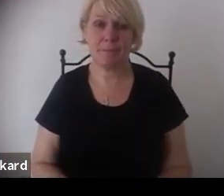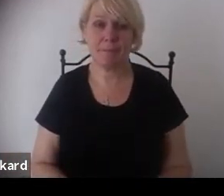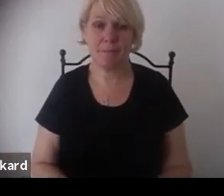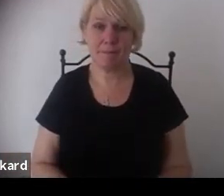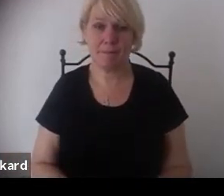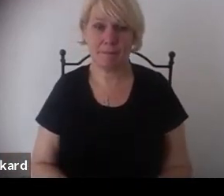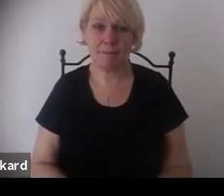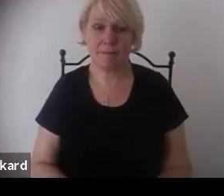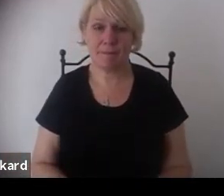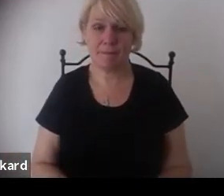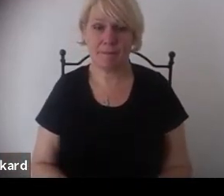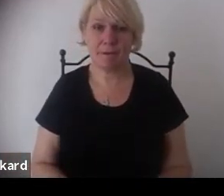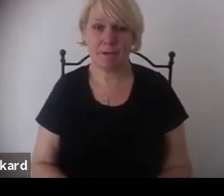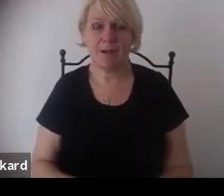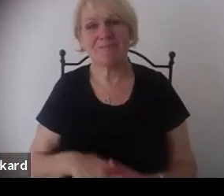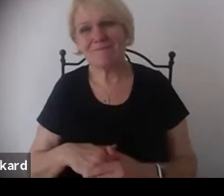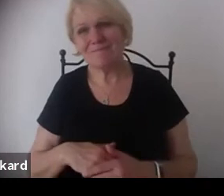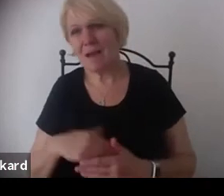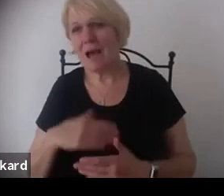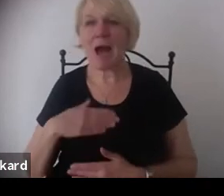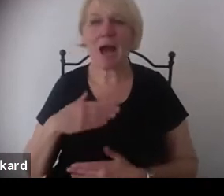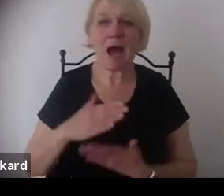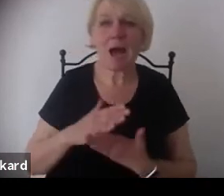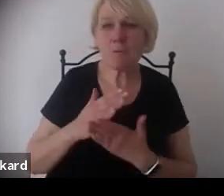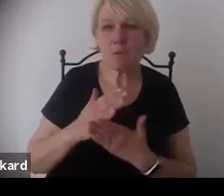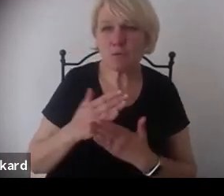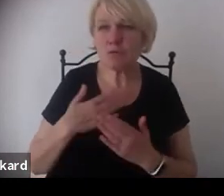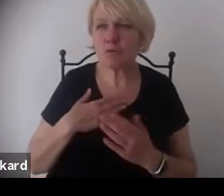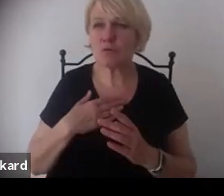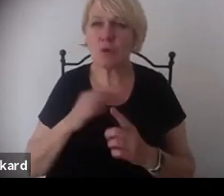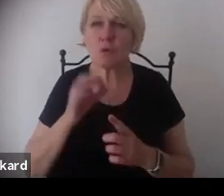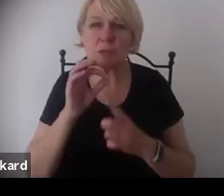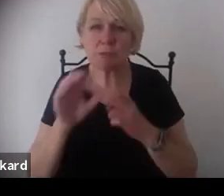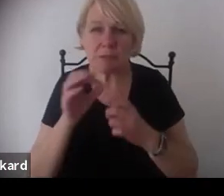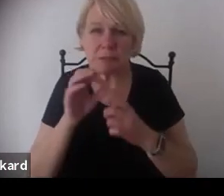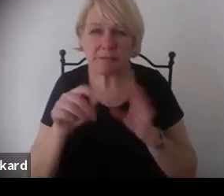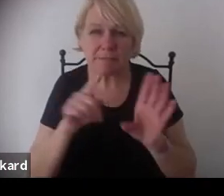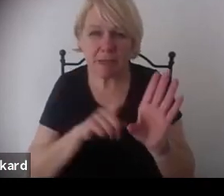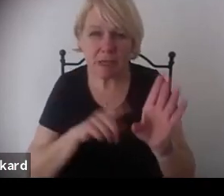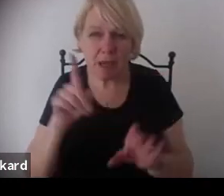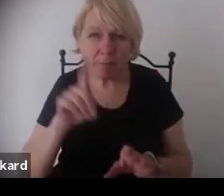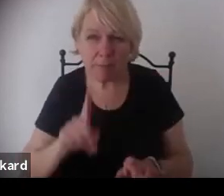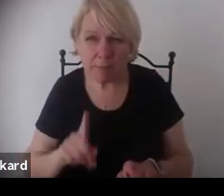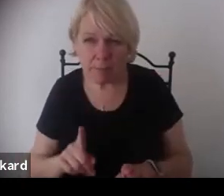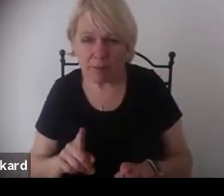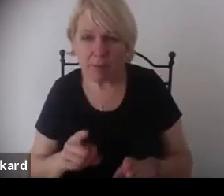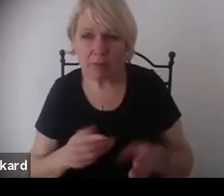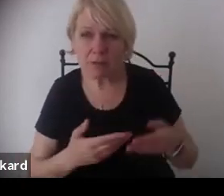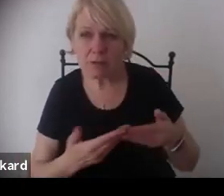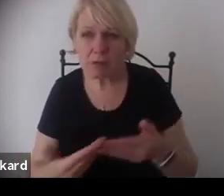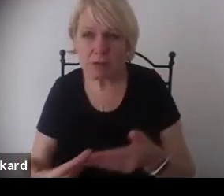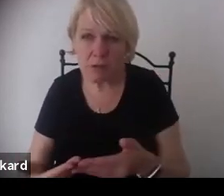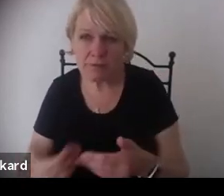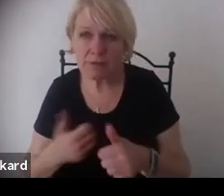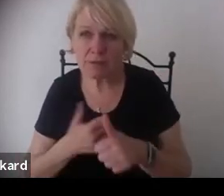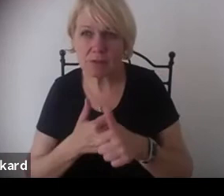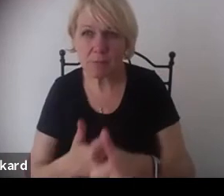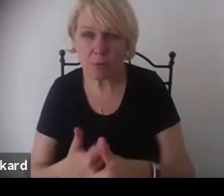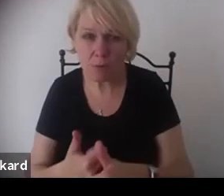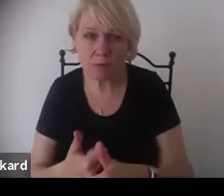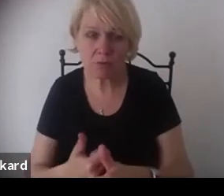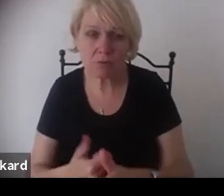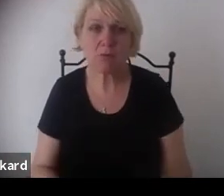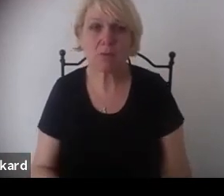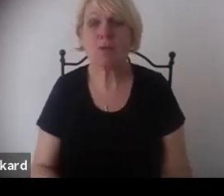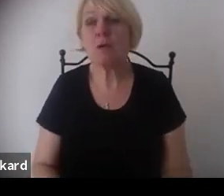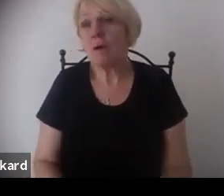not directly familiar with all the sort of like the detailed sort of support services out there. But yes, obviously